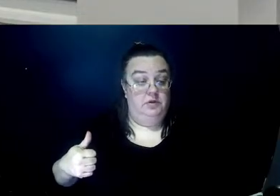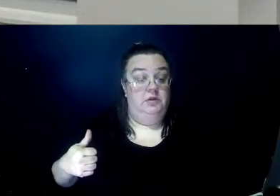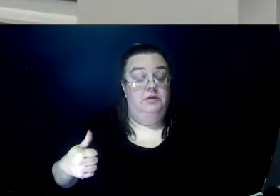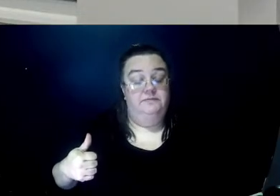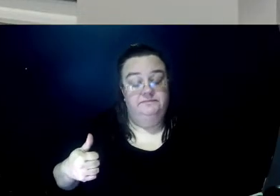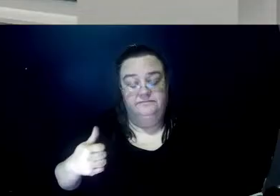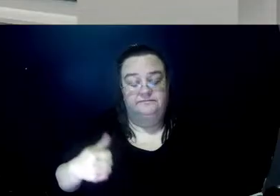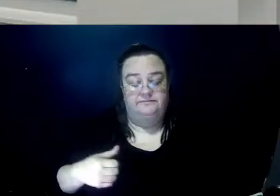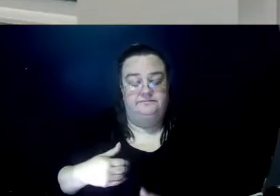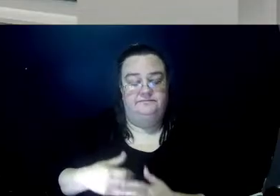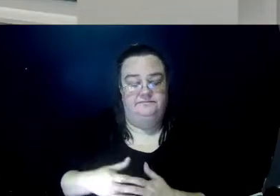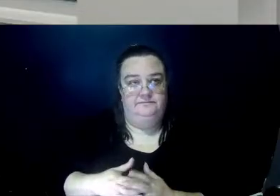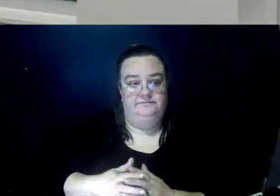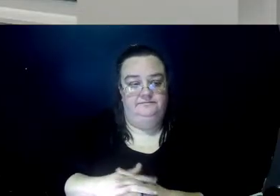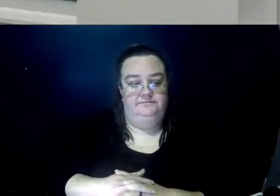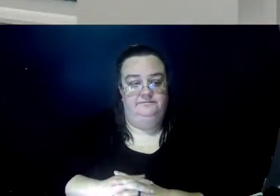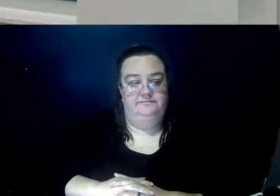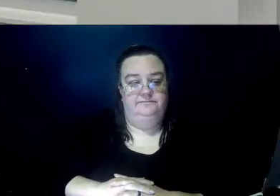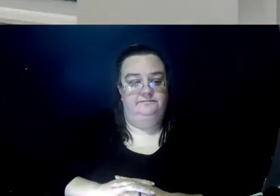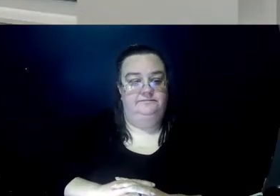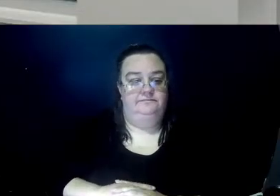two other